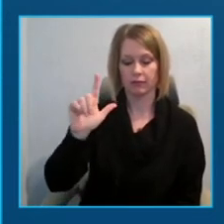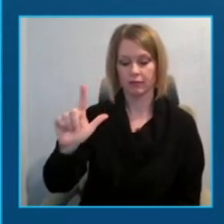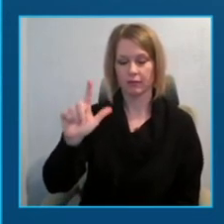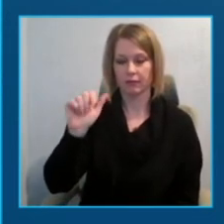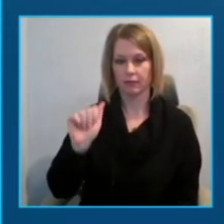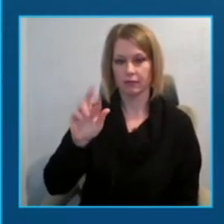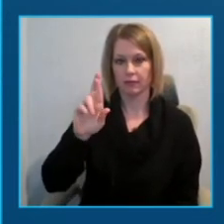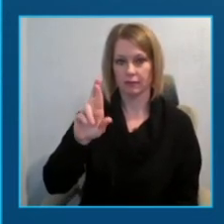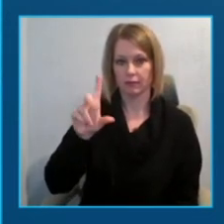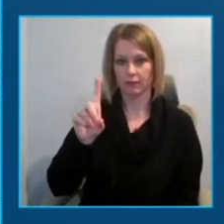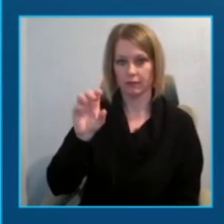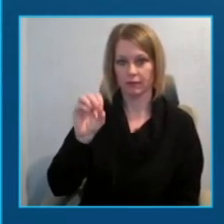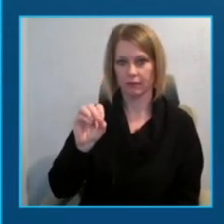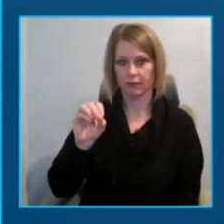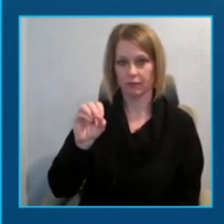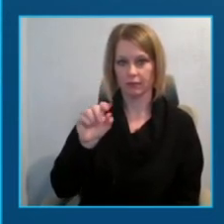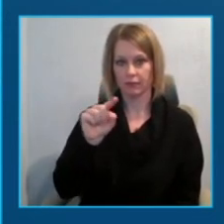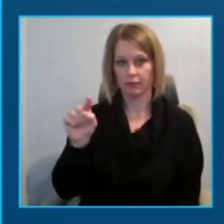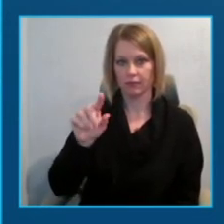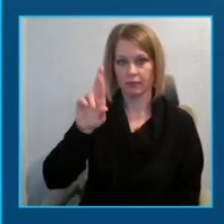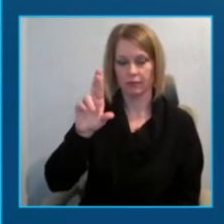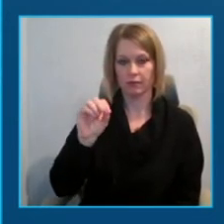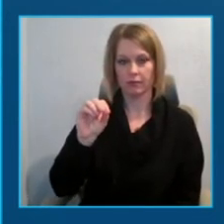Ms. Higgins? Here.